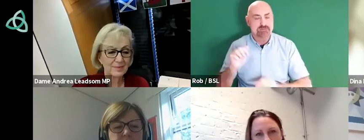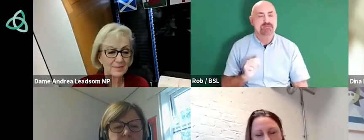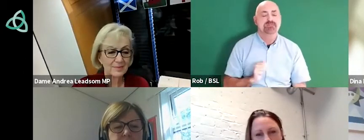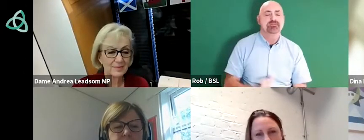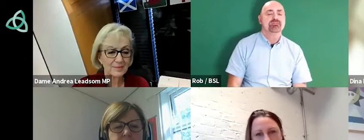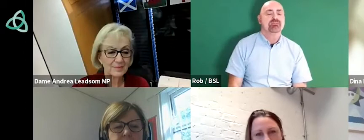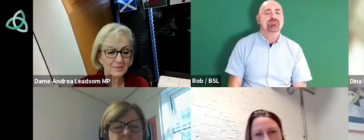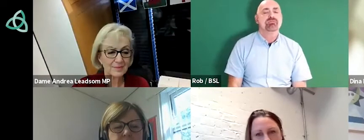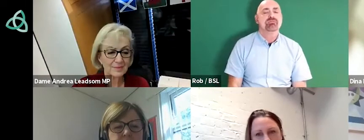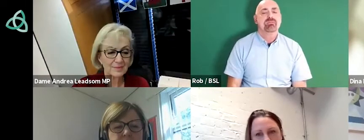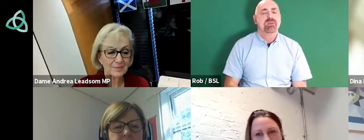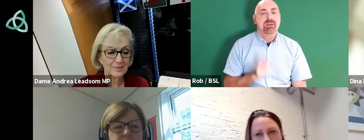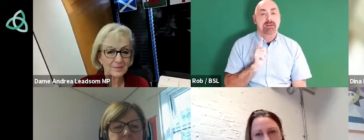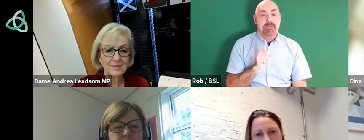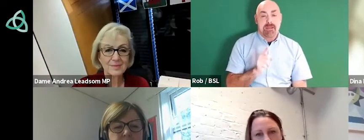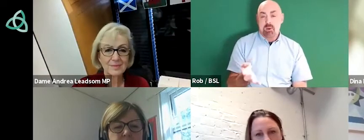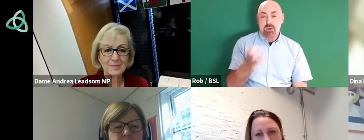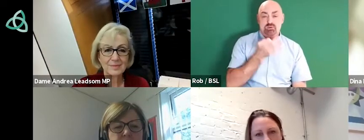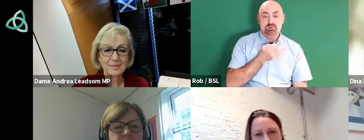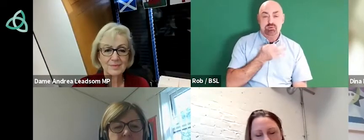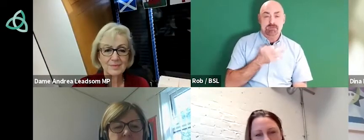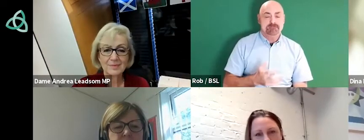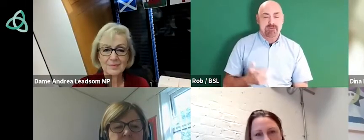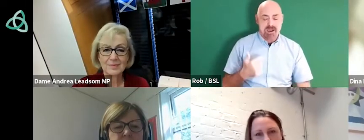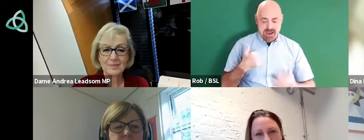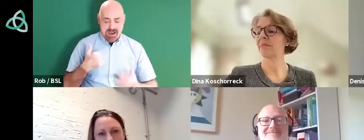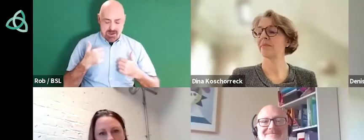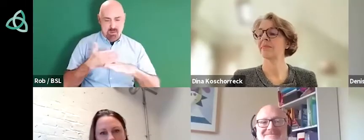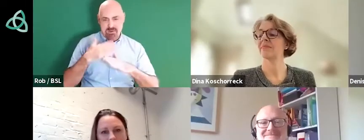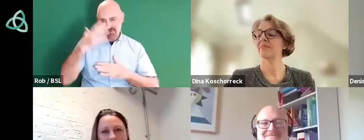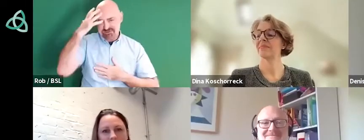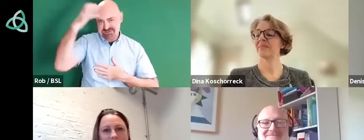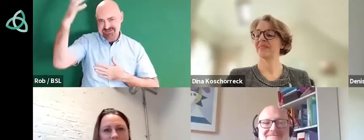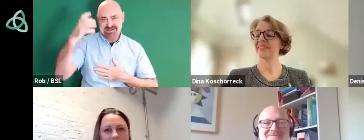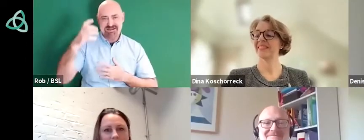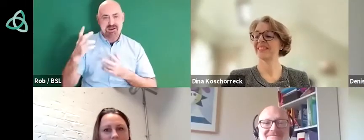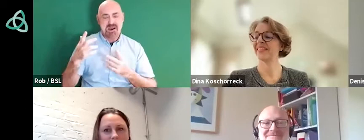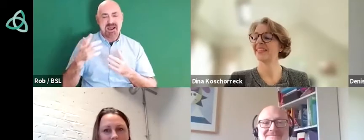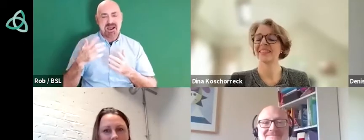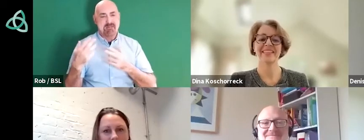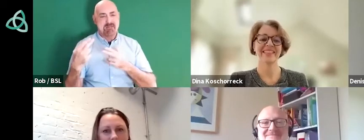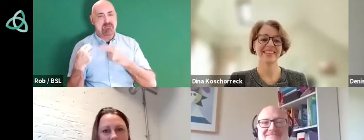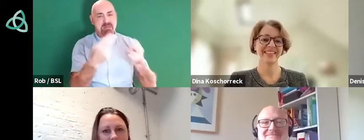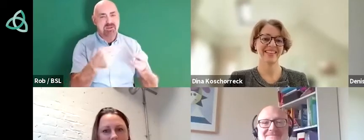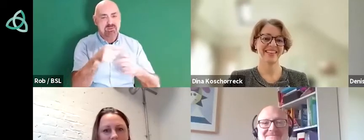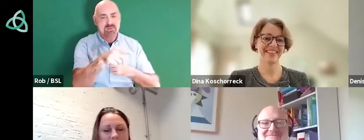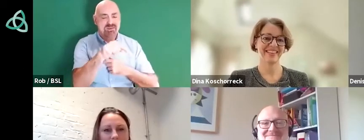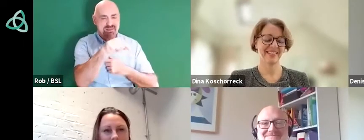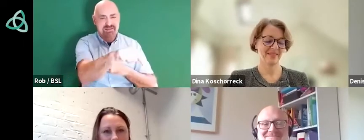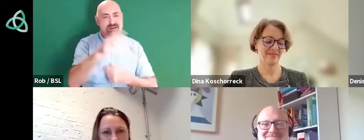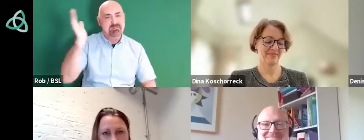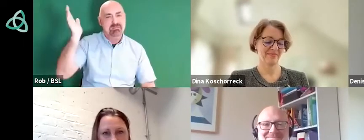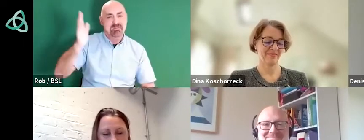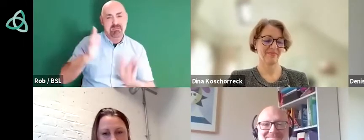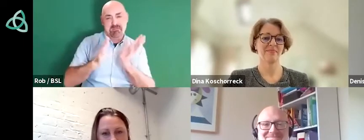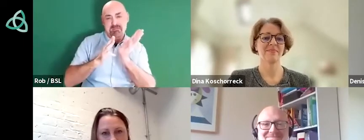the question, as you'd expect civil servants to do, I'm going to refer back to the Minister's speech this morning, which